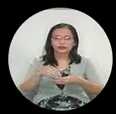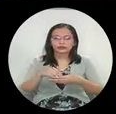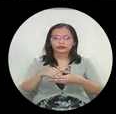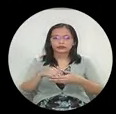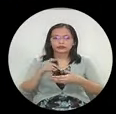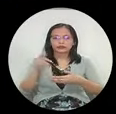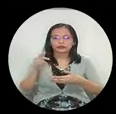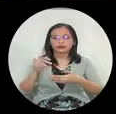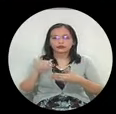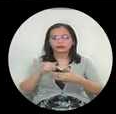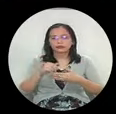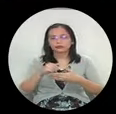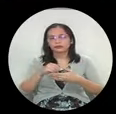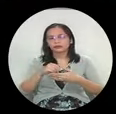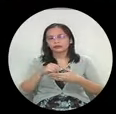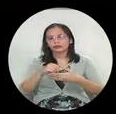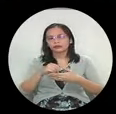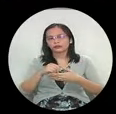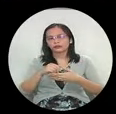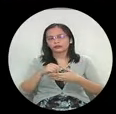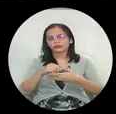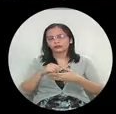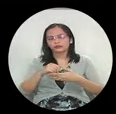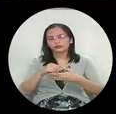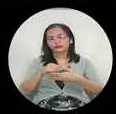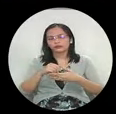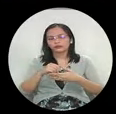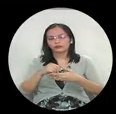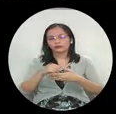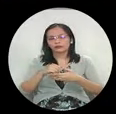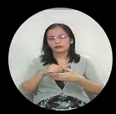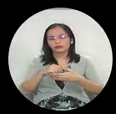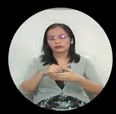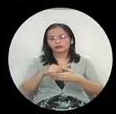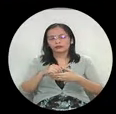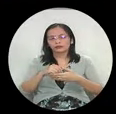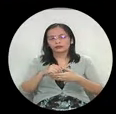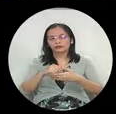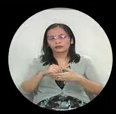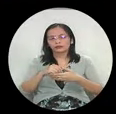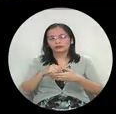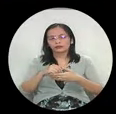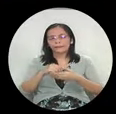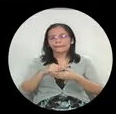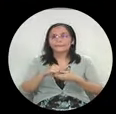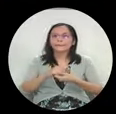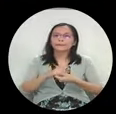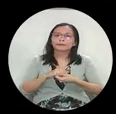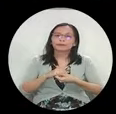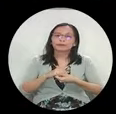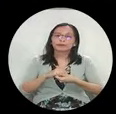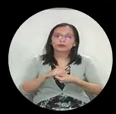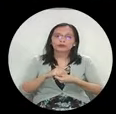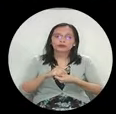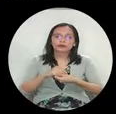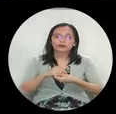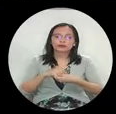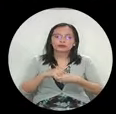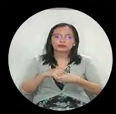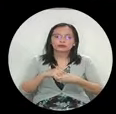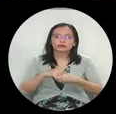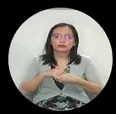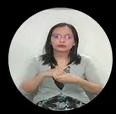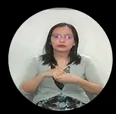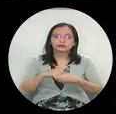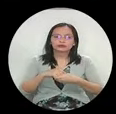I know that ye all among whom I have gone preaching the kingdom of God shall see my face